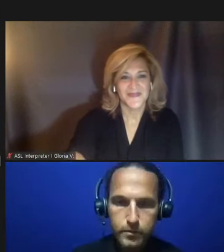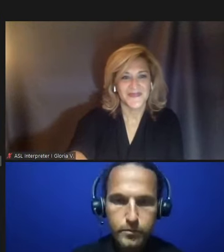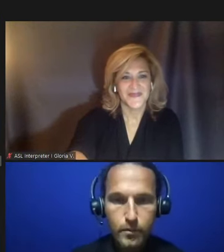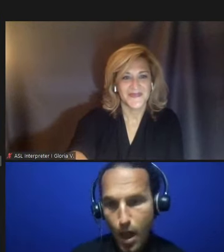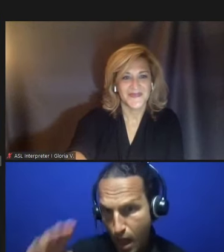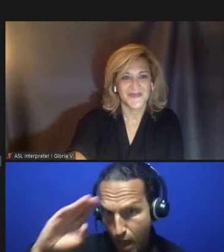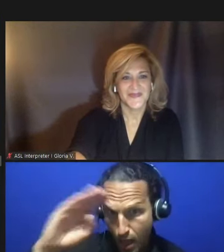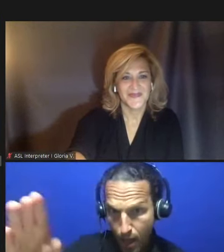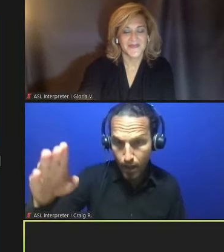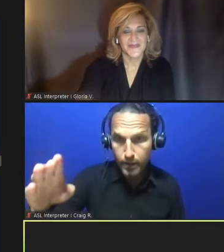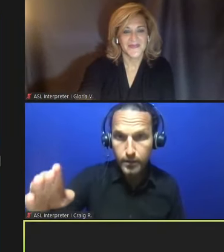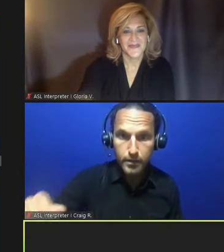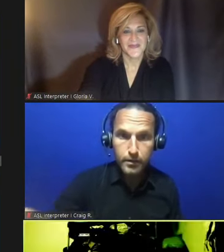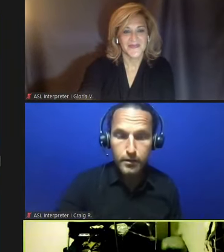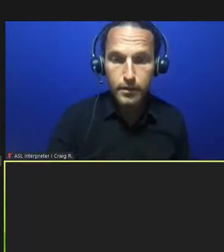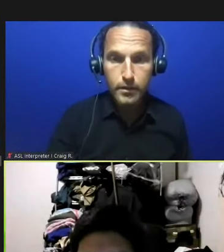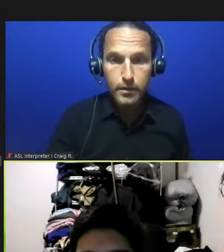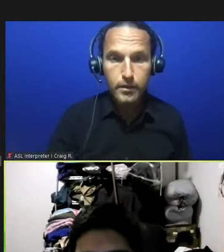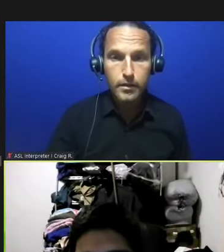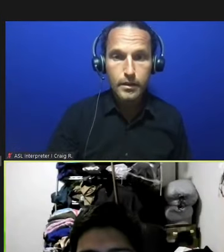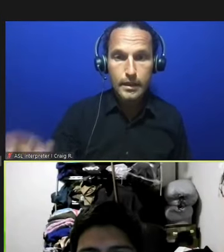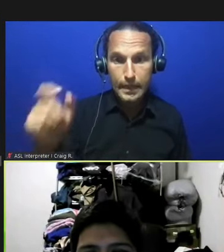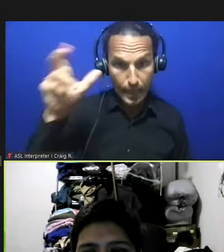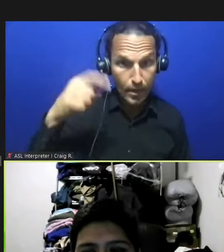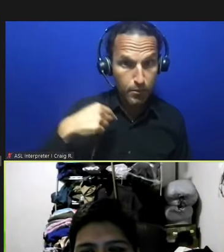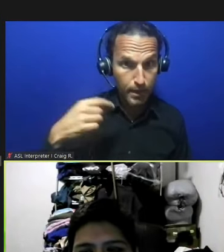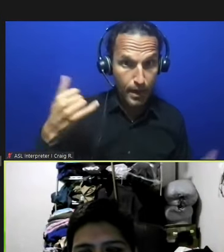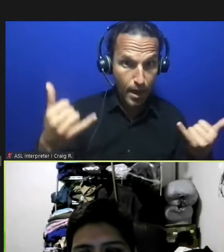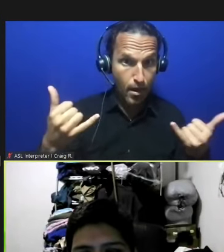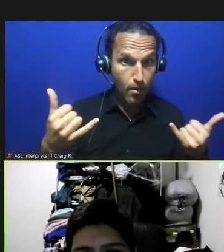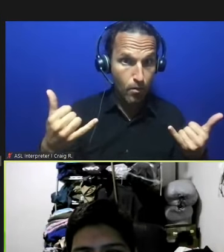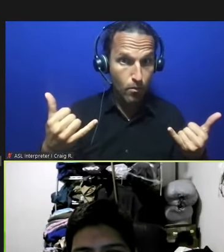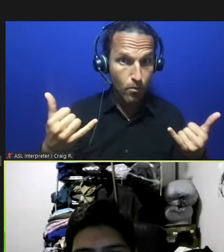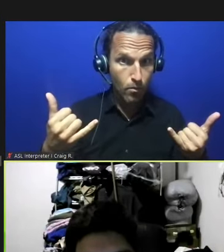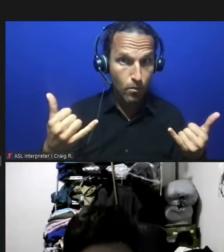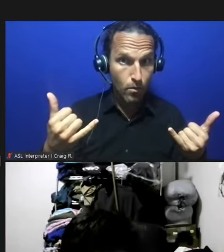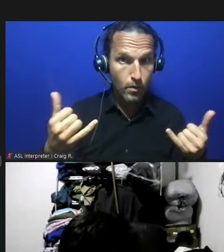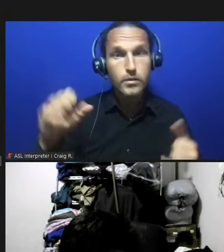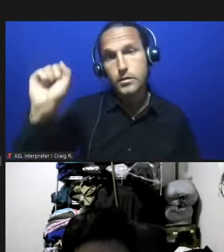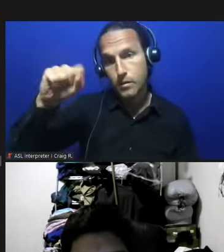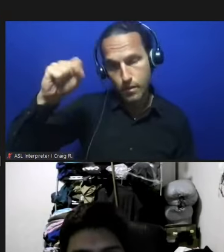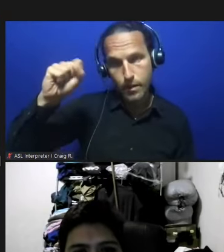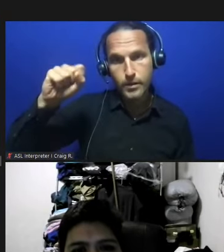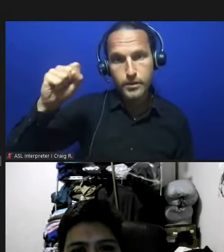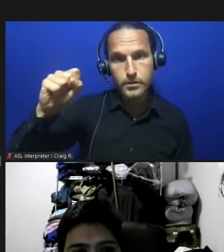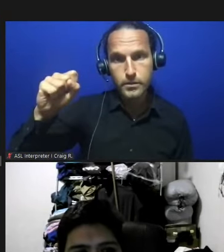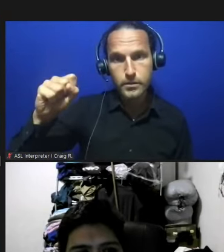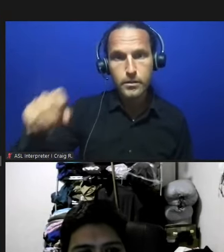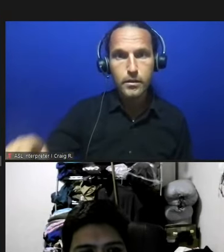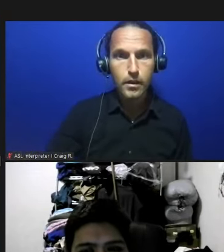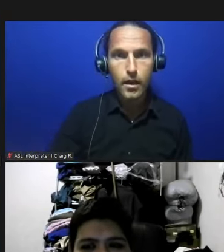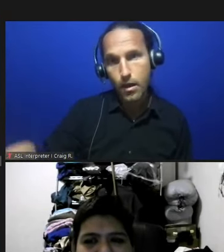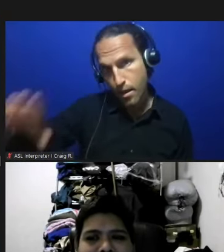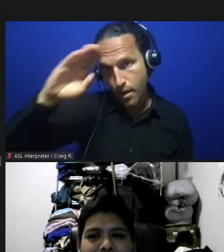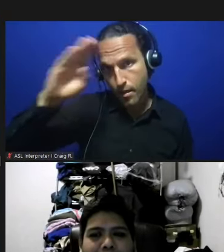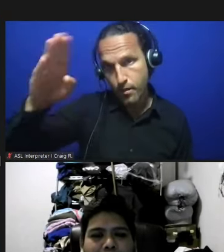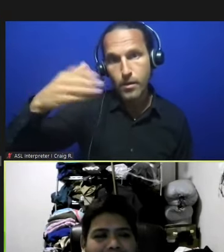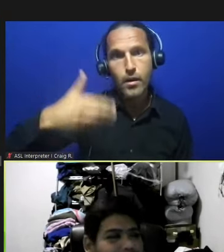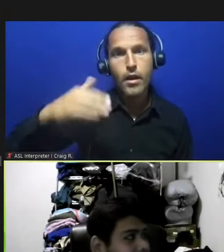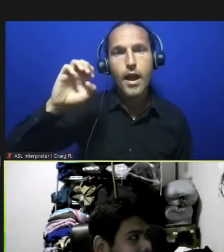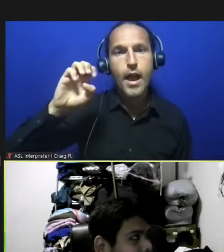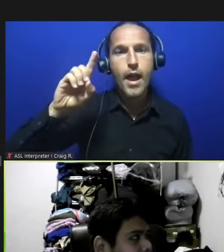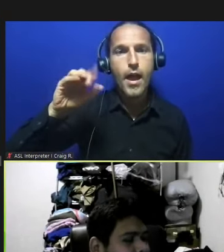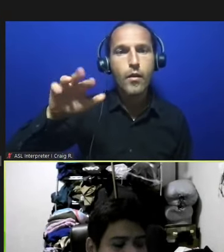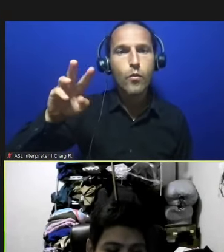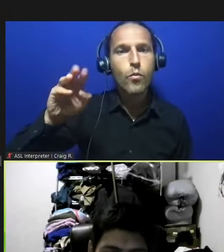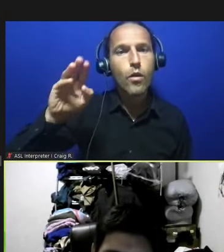Hi. Can you hear me now? Yes. Hi, my name is Edwin